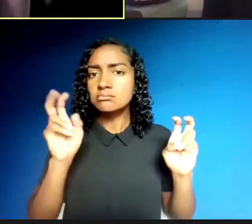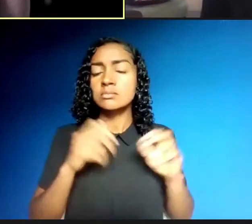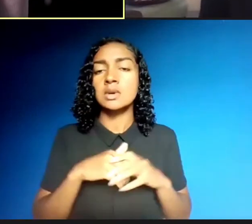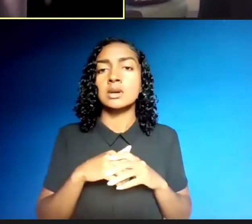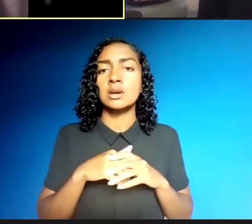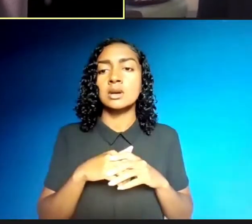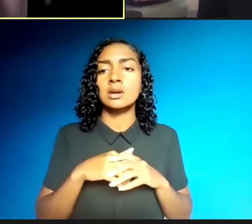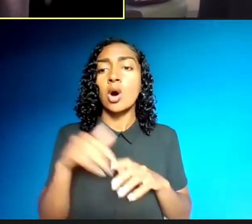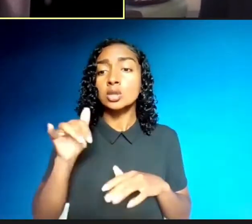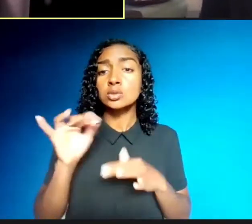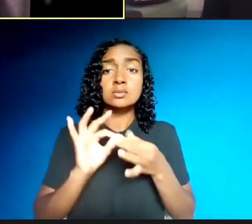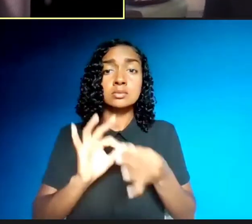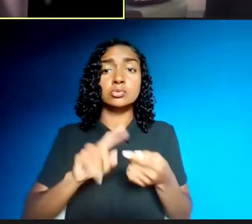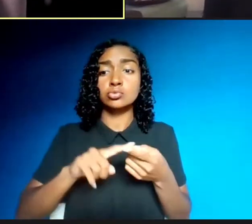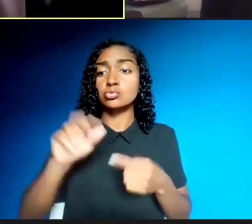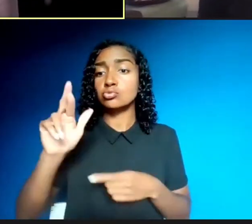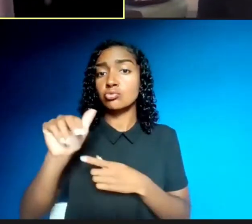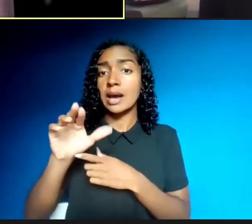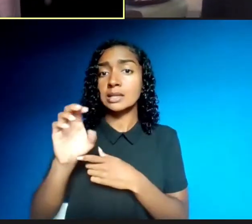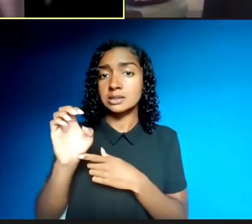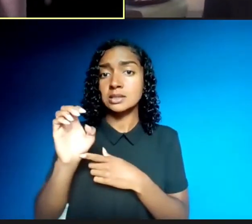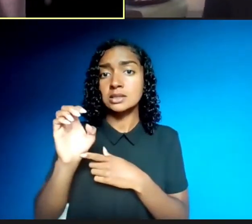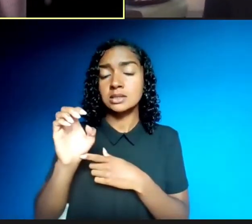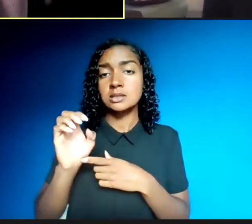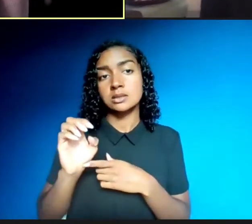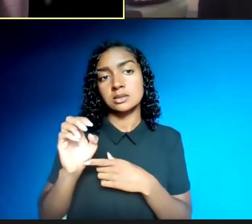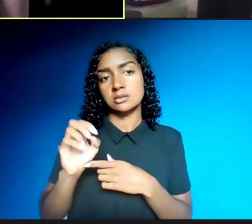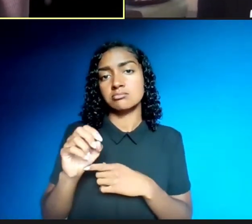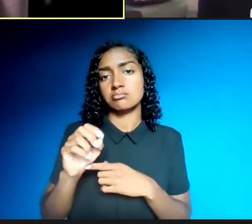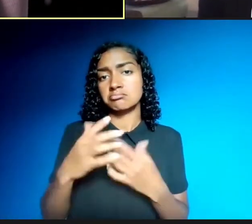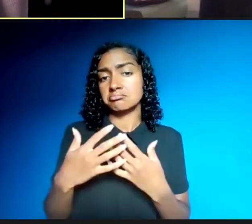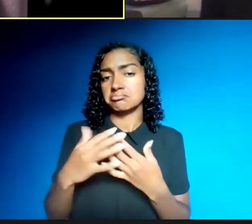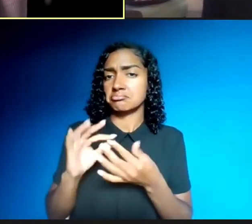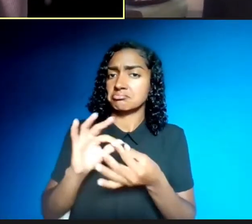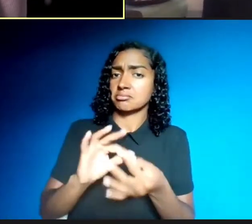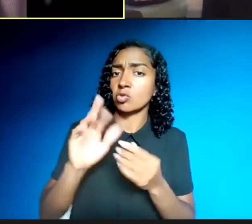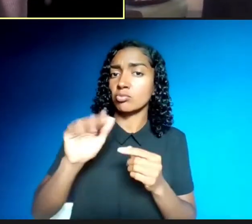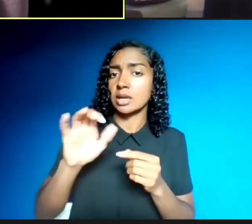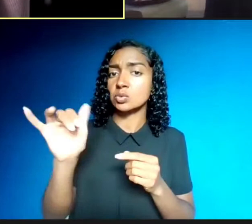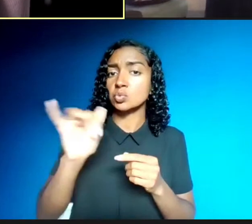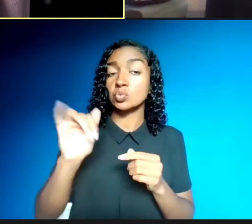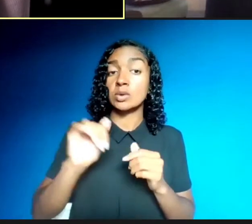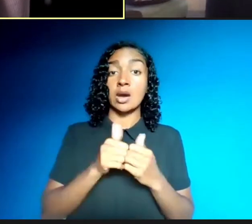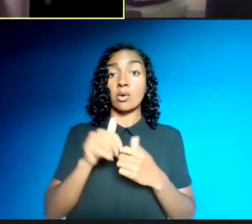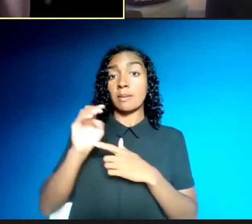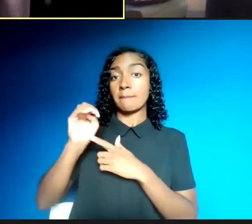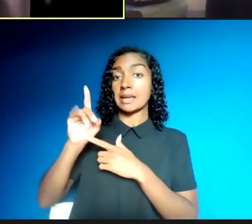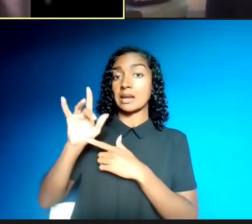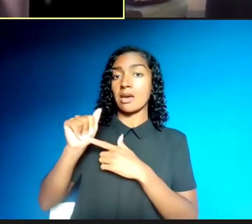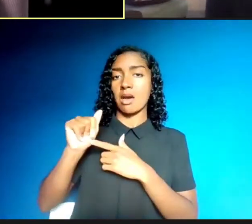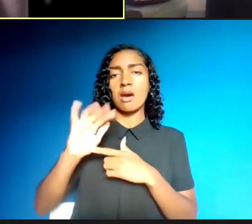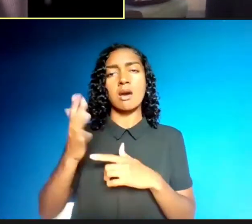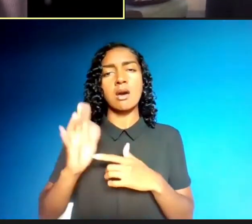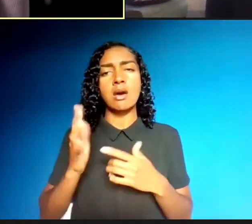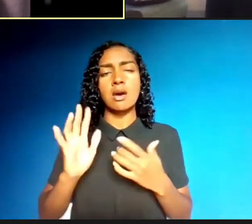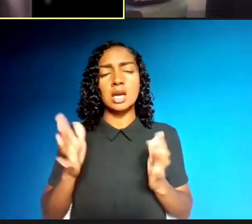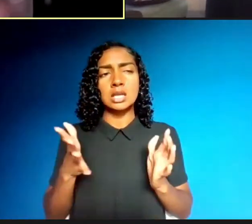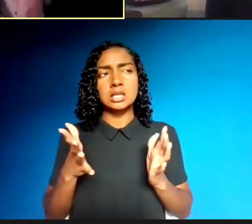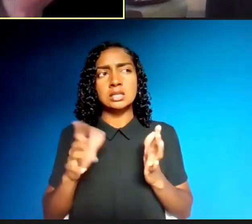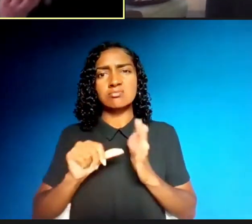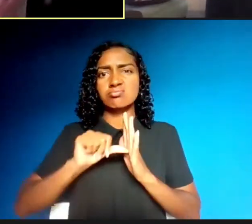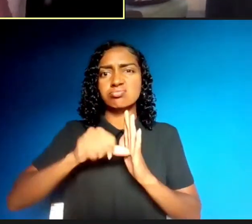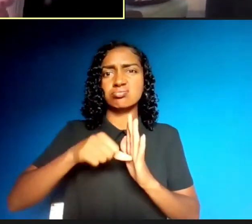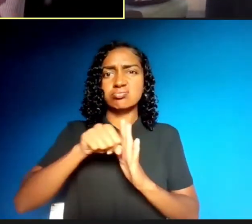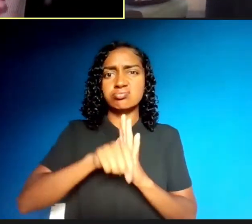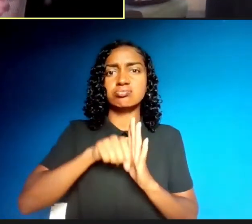relation to race, and this is kind of going into like race too, how the media kind of enforces the way that we see others.